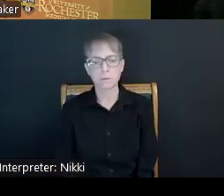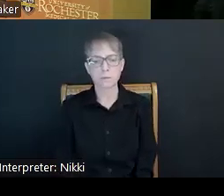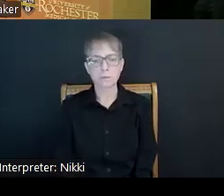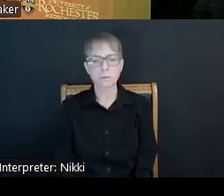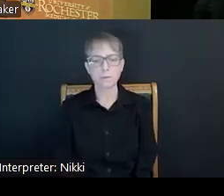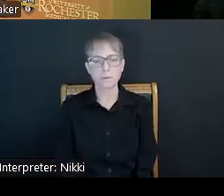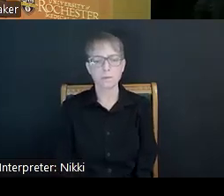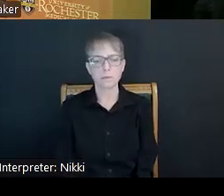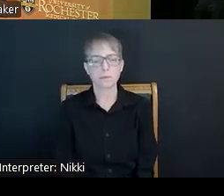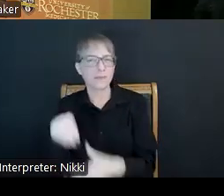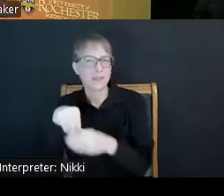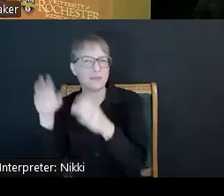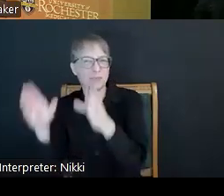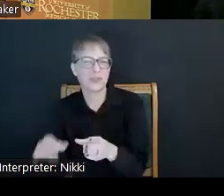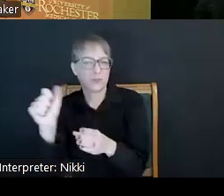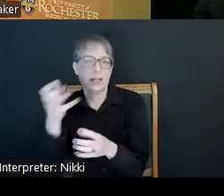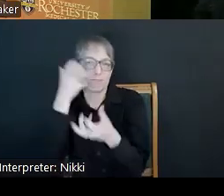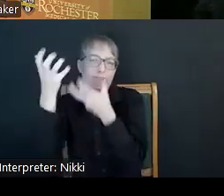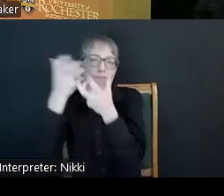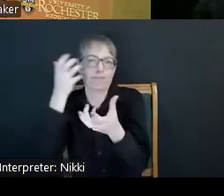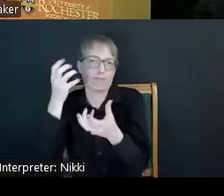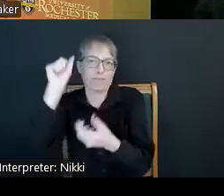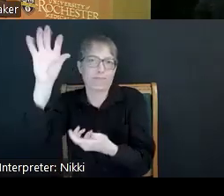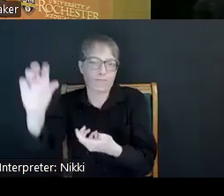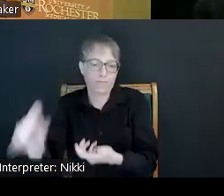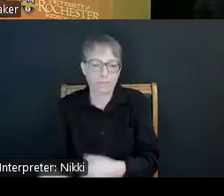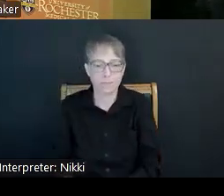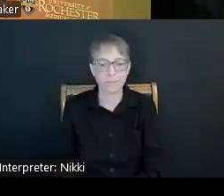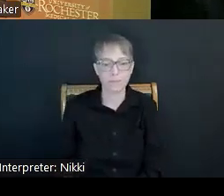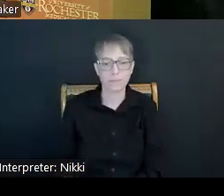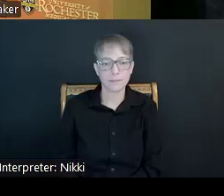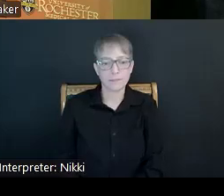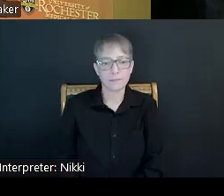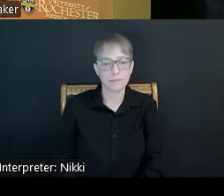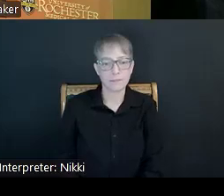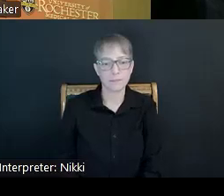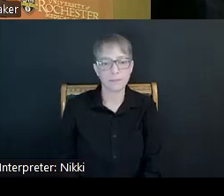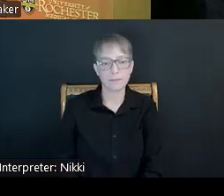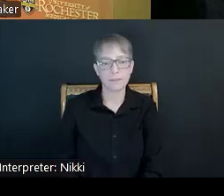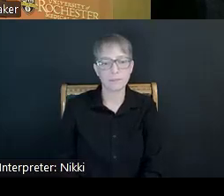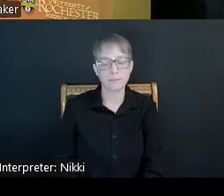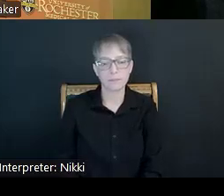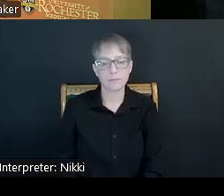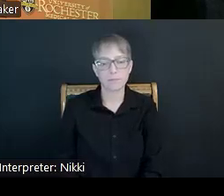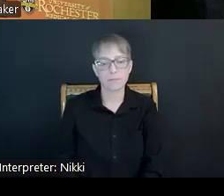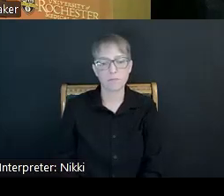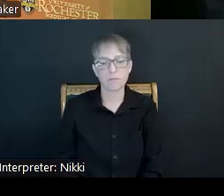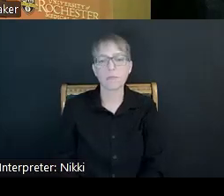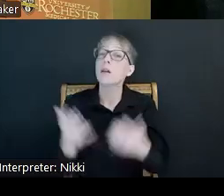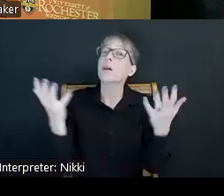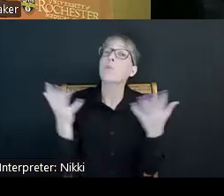And if you're in person, feel free to call it out. And what narratives might it challenge for you? What other questions might it